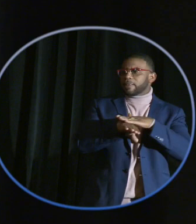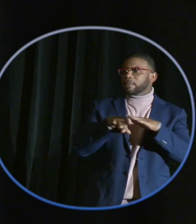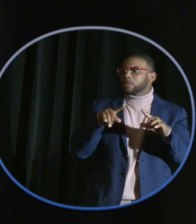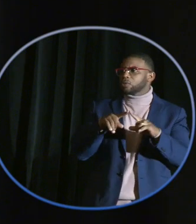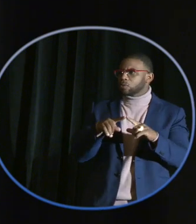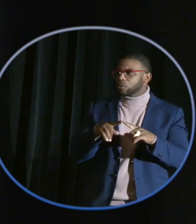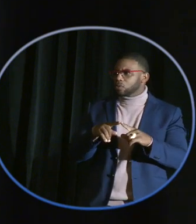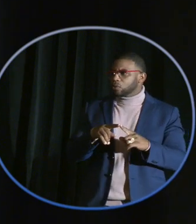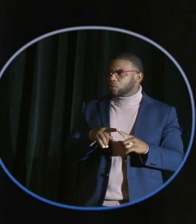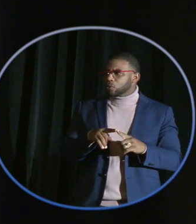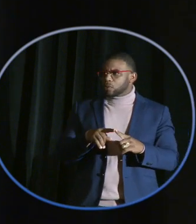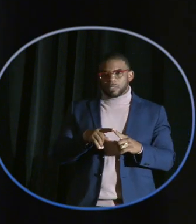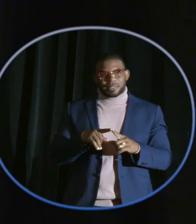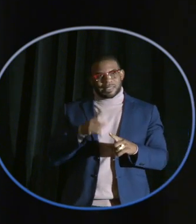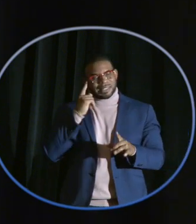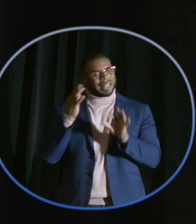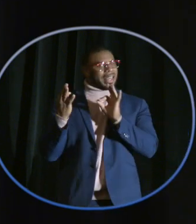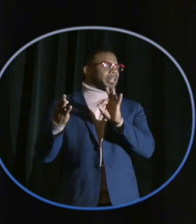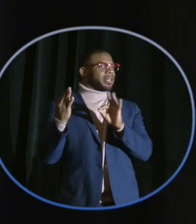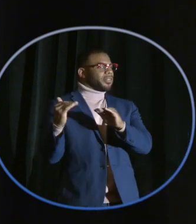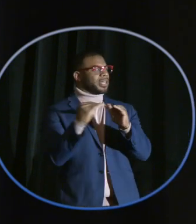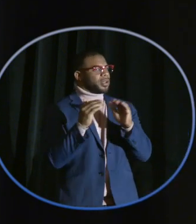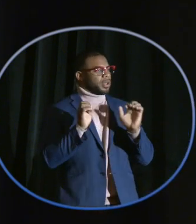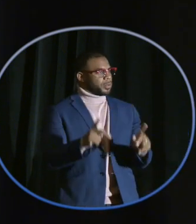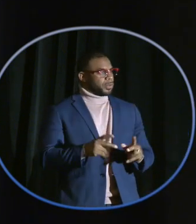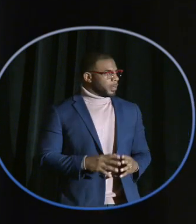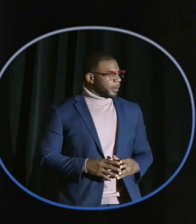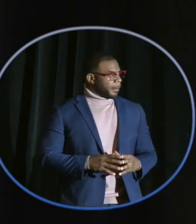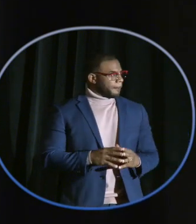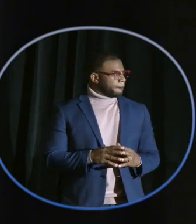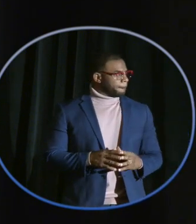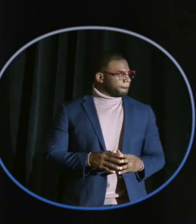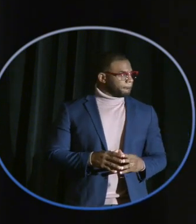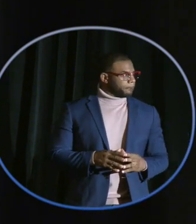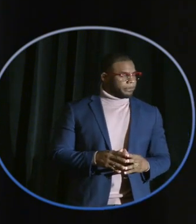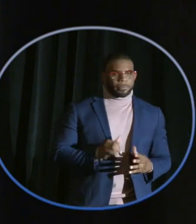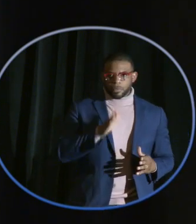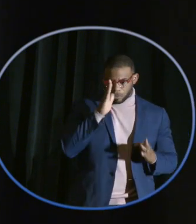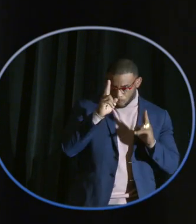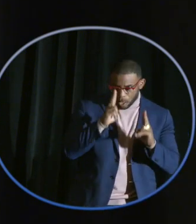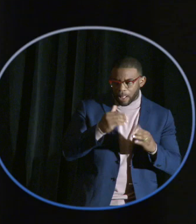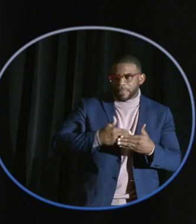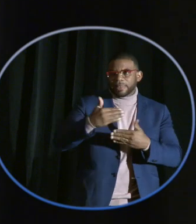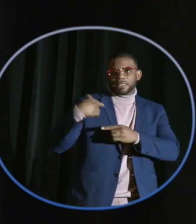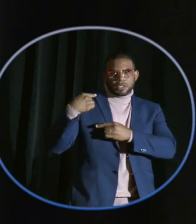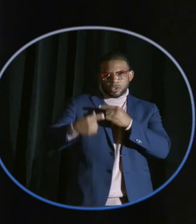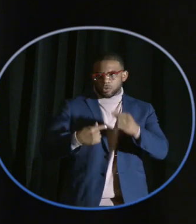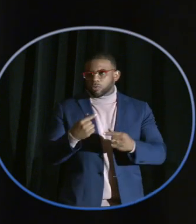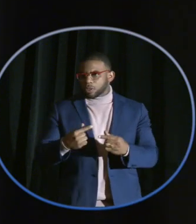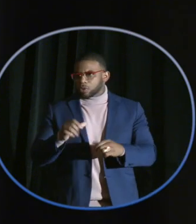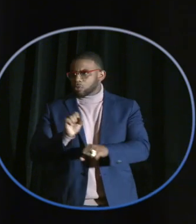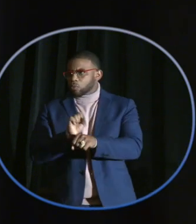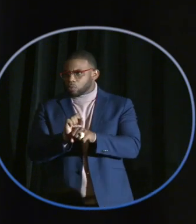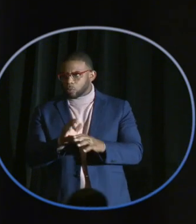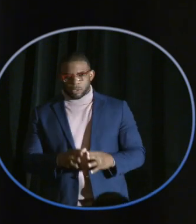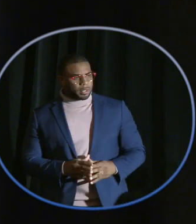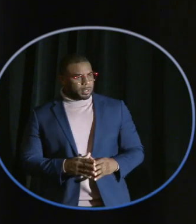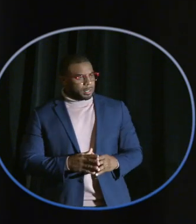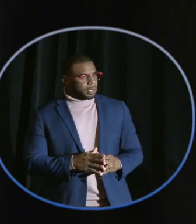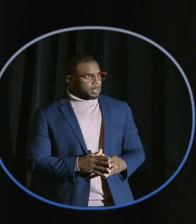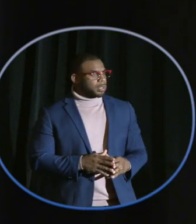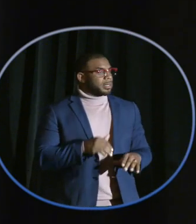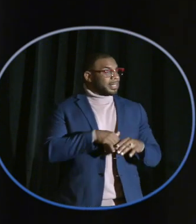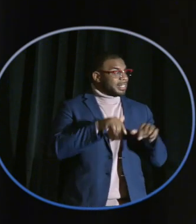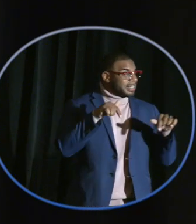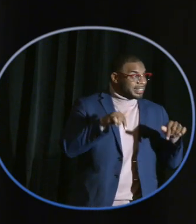to the ideal of equal opportunity. We will honor the next generation of workers